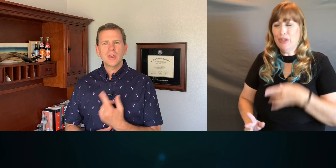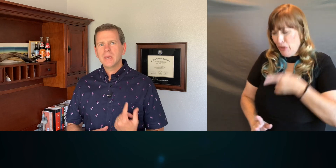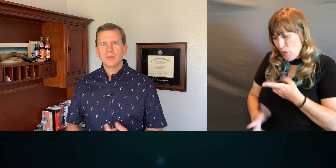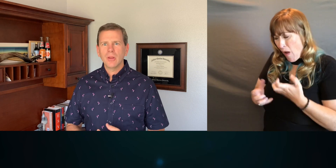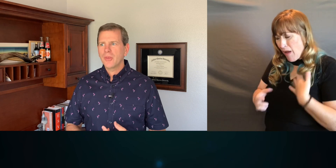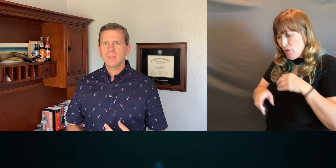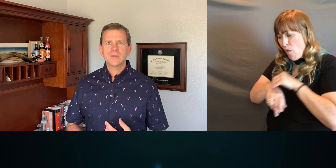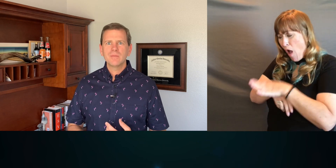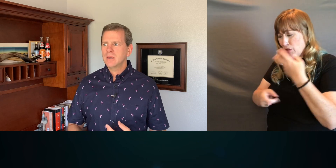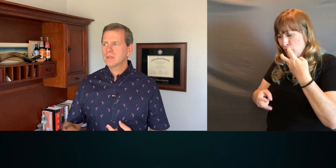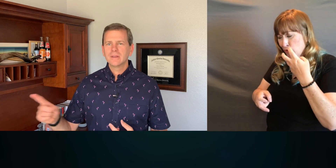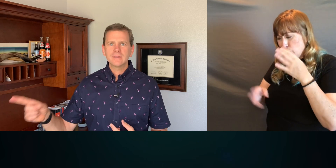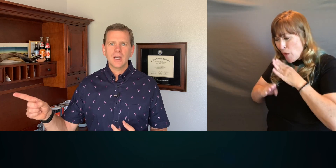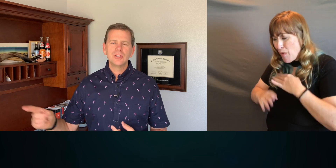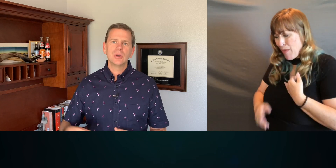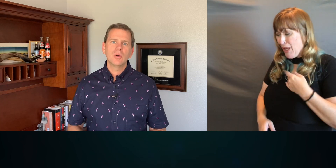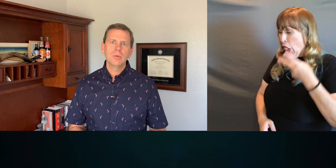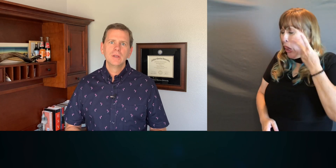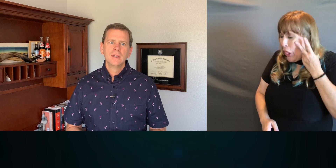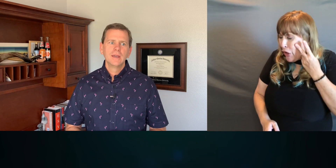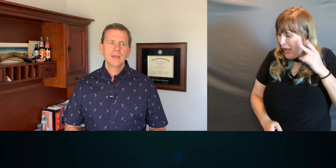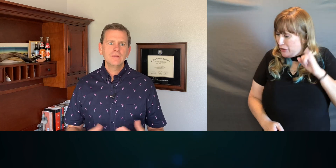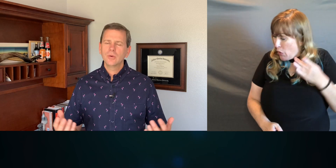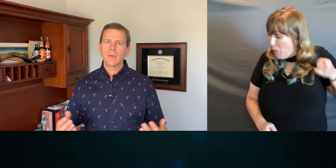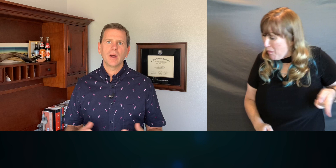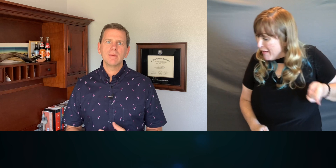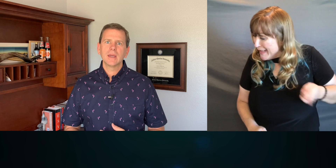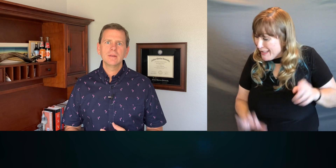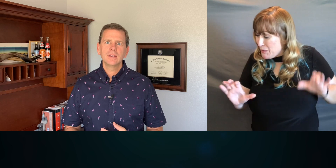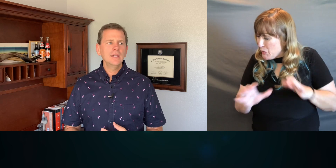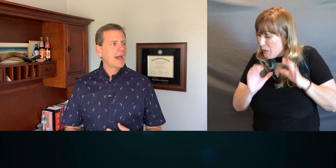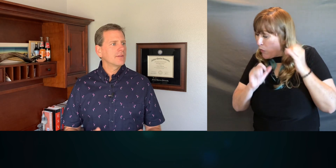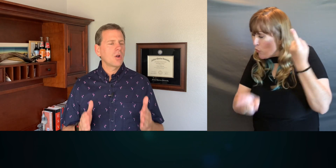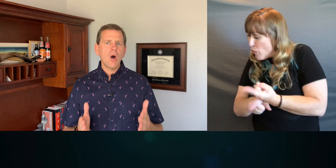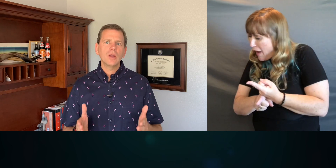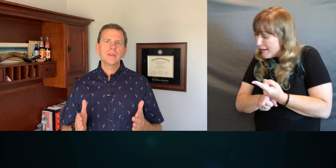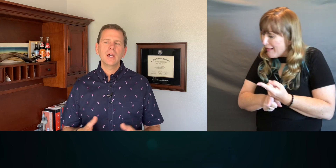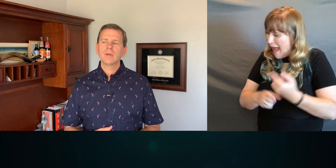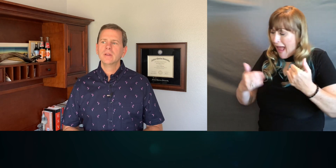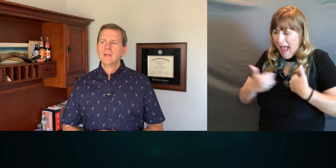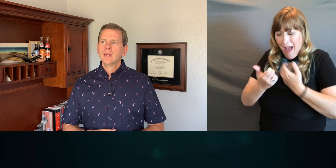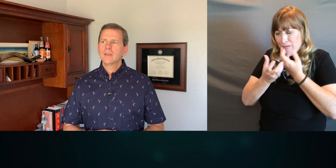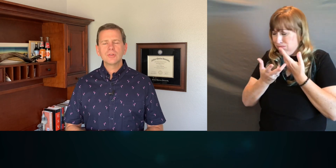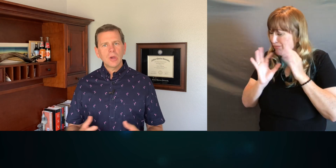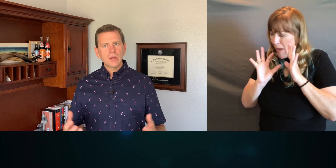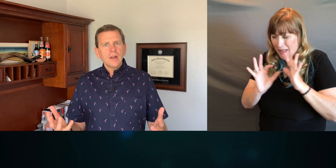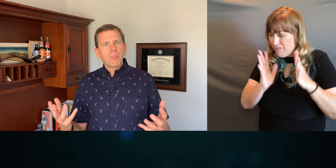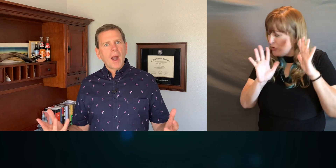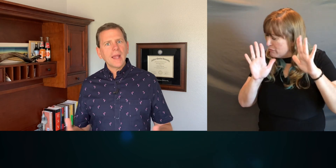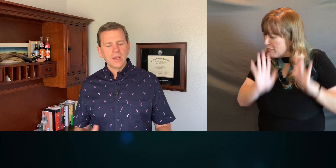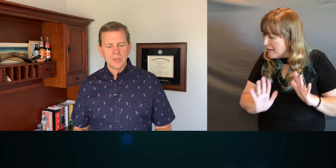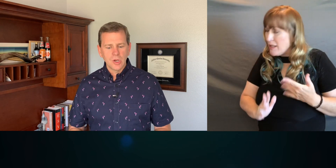You think people don't think much of me, but this guy, Job, he's doing it right, man. He has it all together. And so